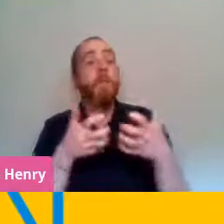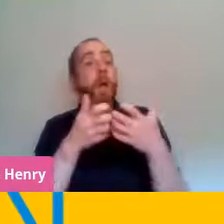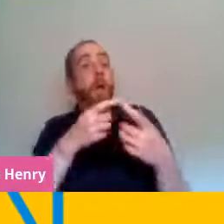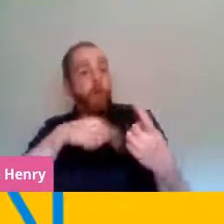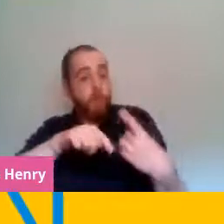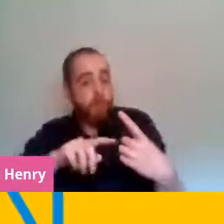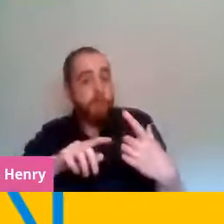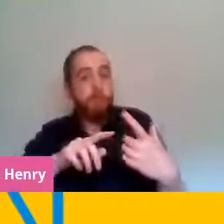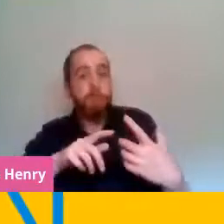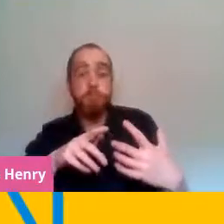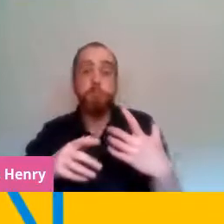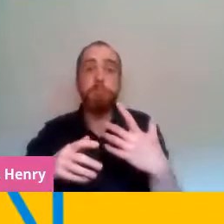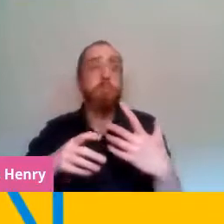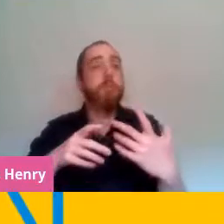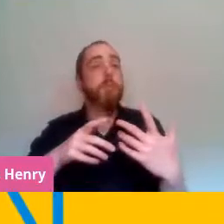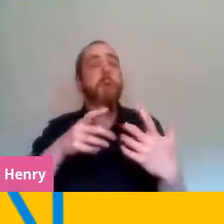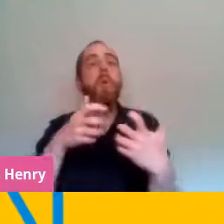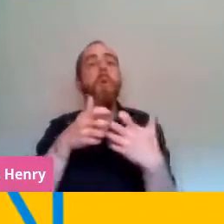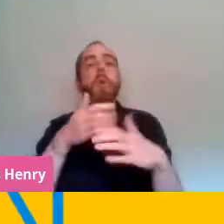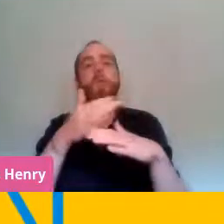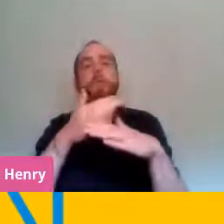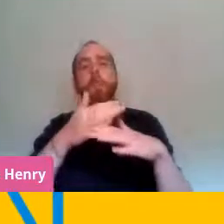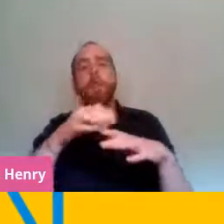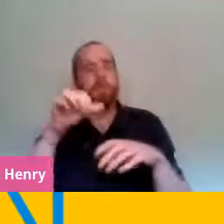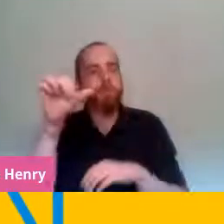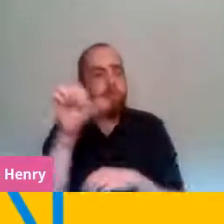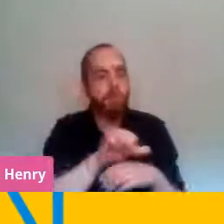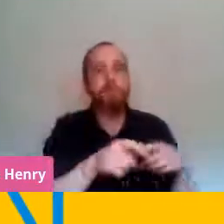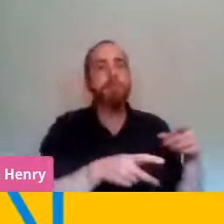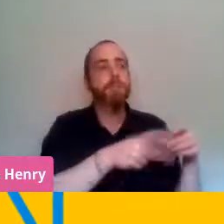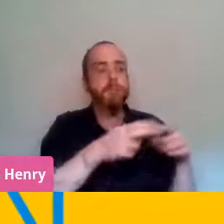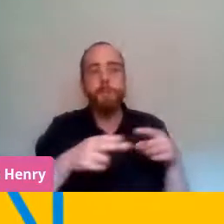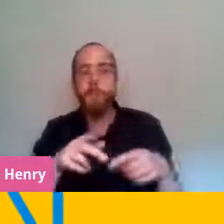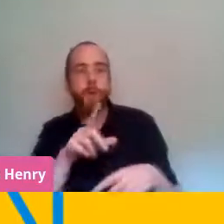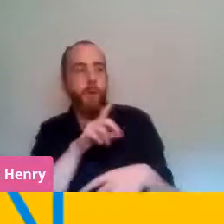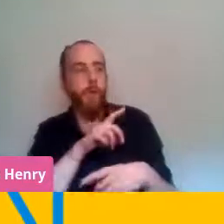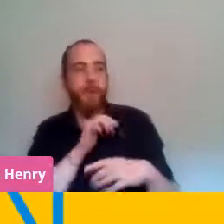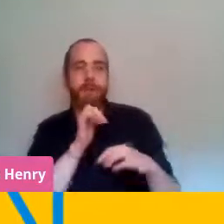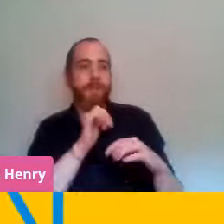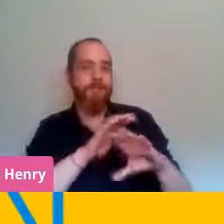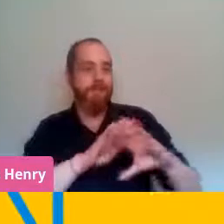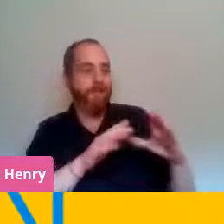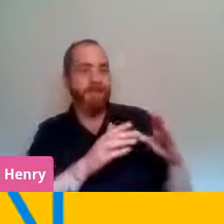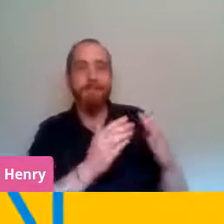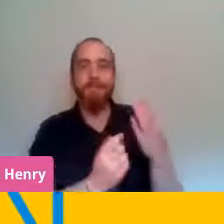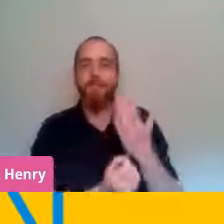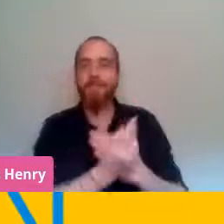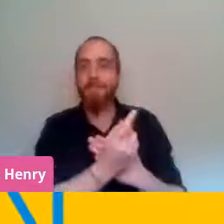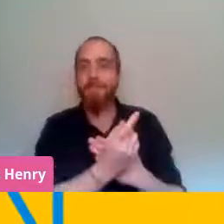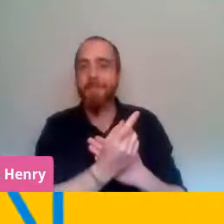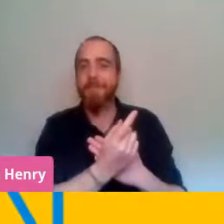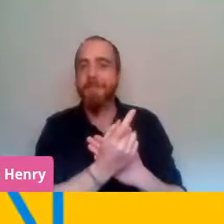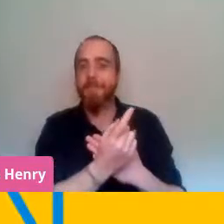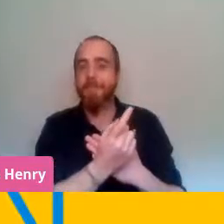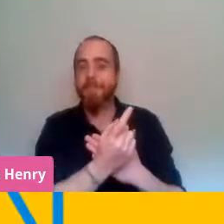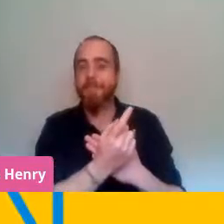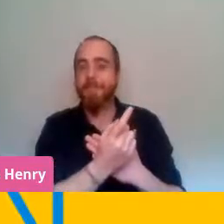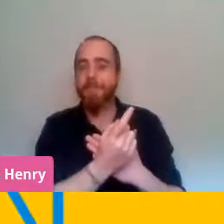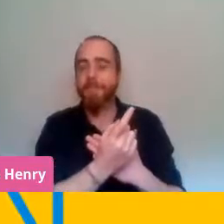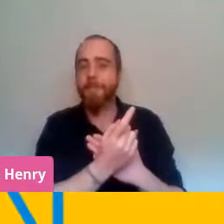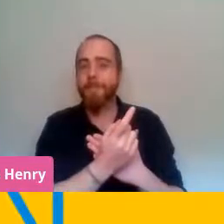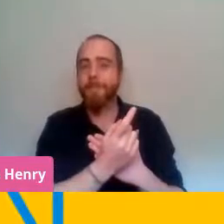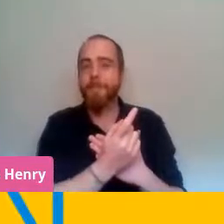layoffs are not happening because cutting our jobs and hours will save our employers loads of money. For example, at SOAS, the salary costs of 20 members